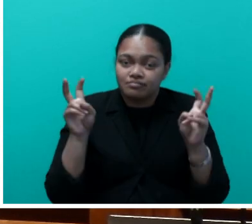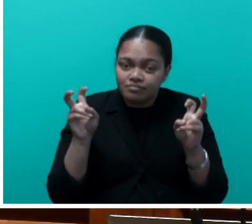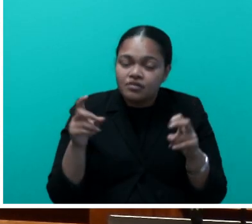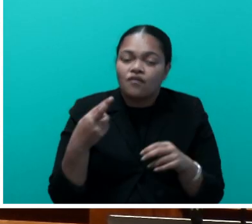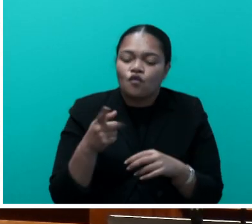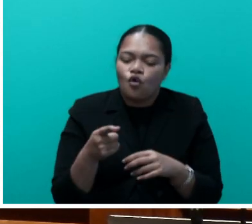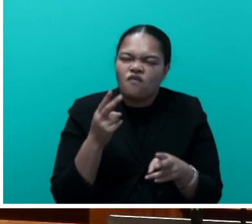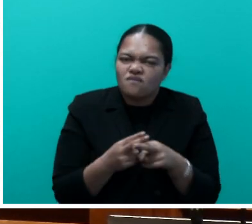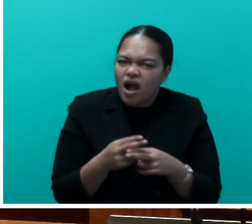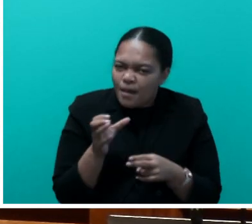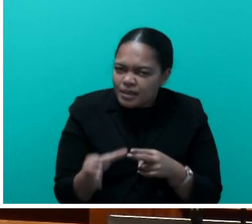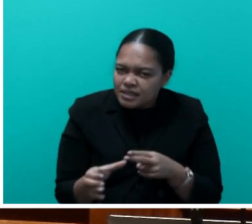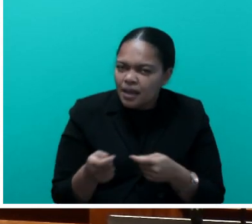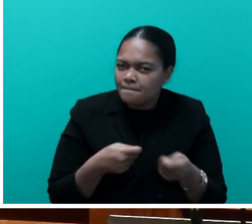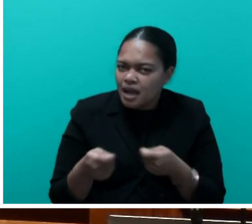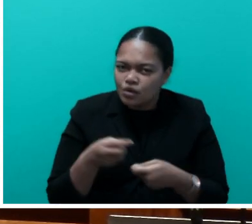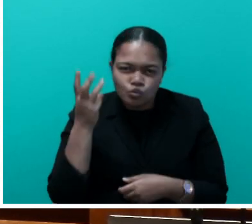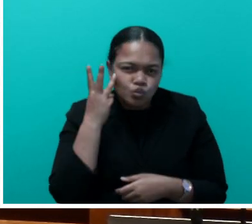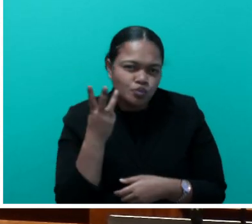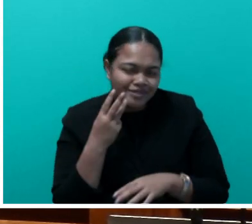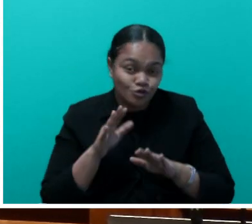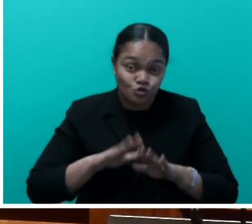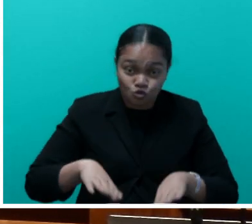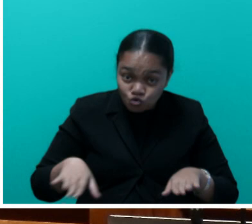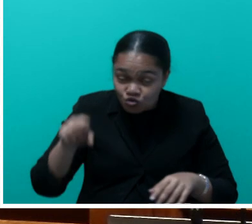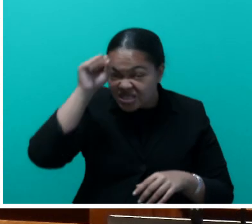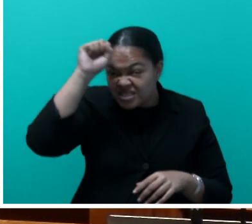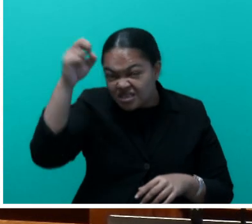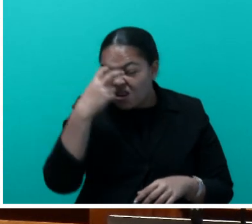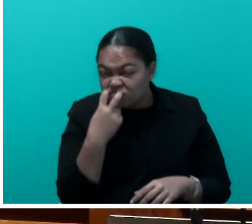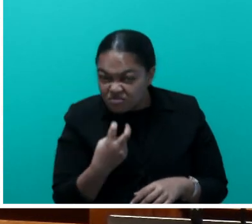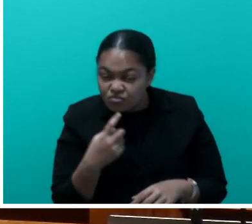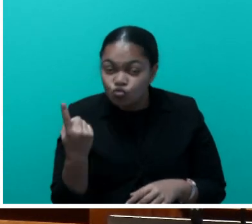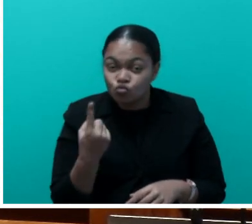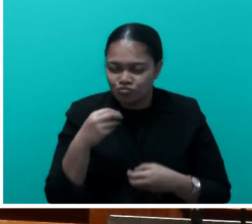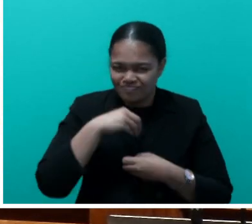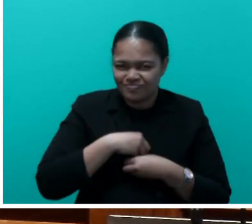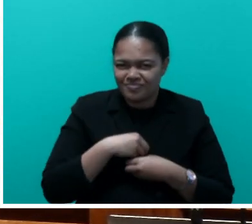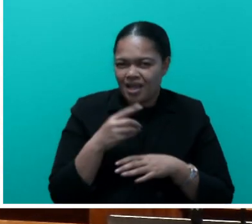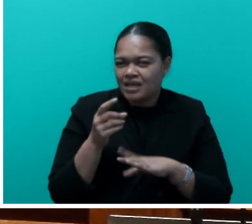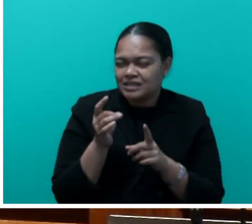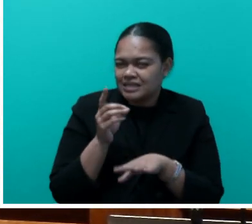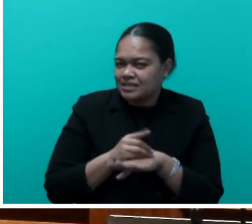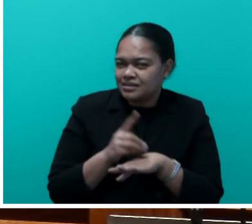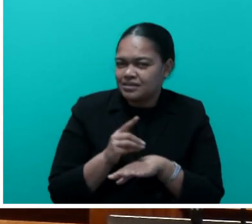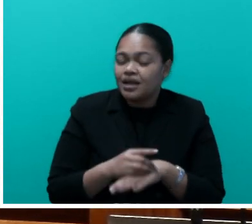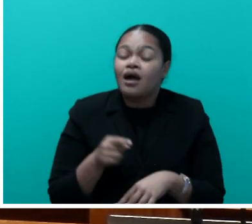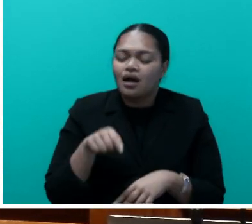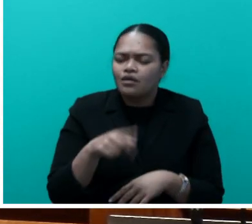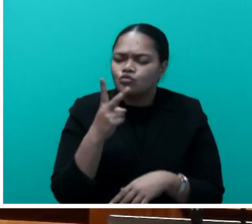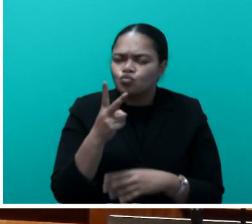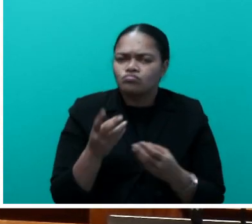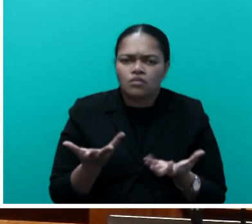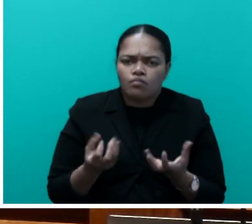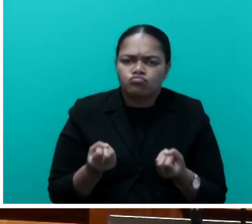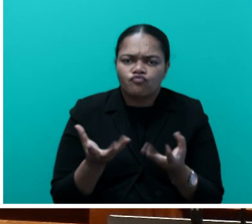farmers, markets, women, children, senior citizens, and those with special needs. The two areas of support that were provided